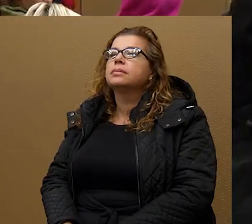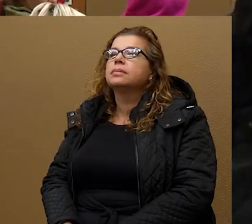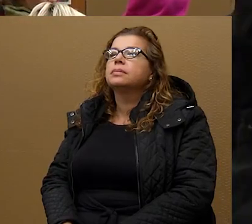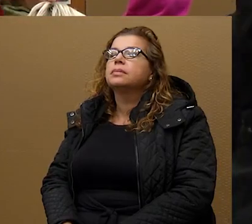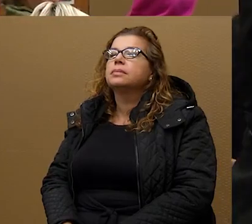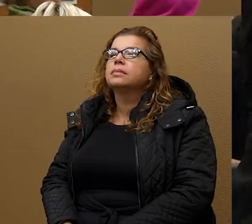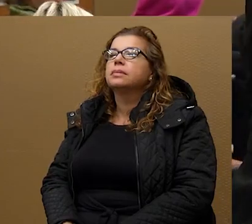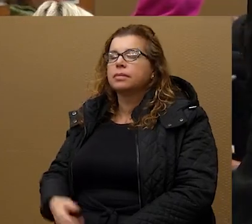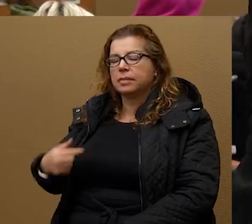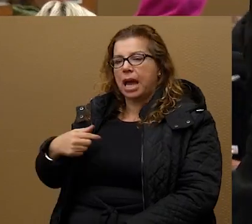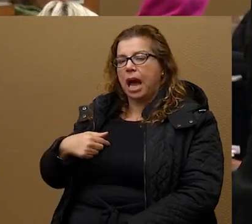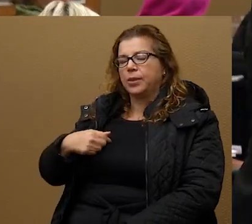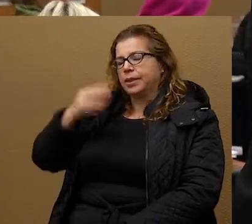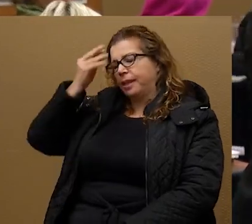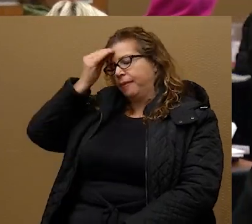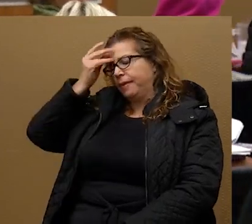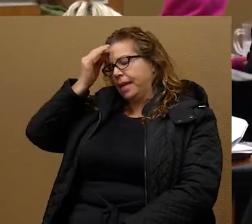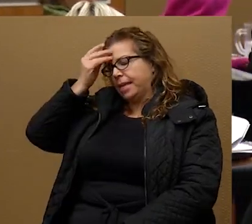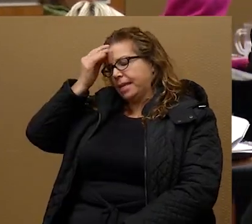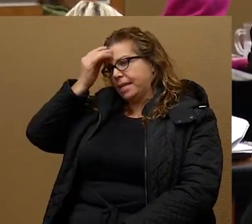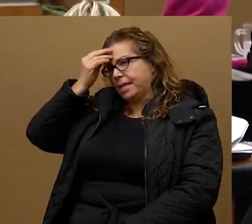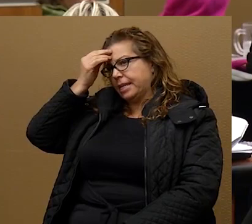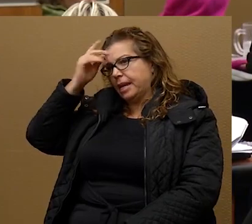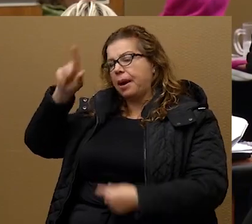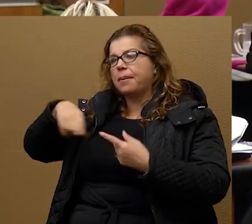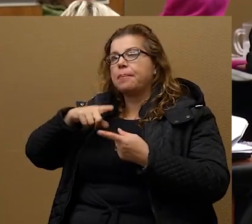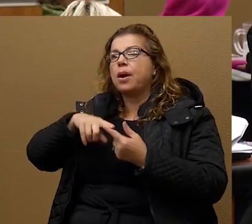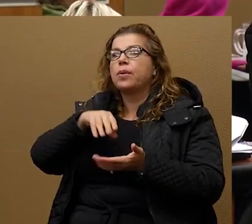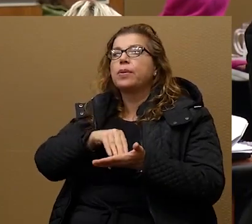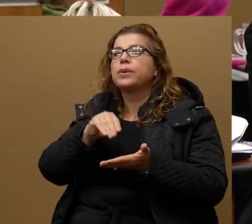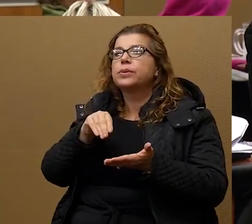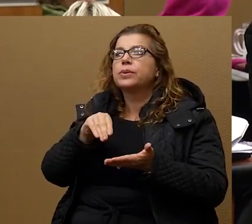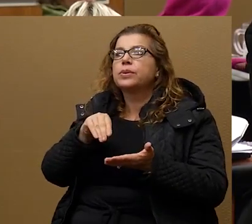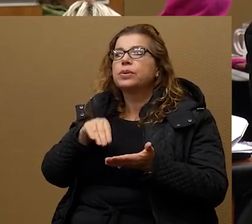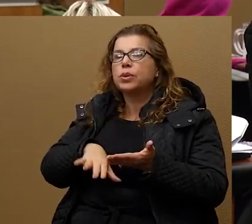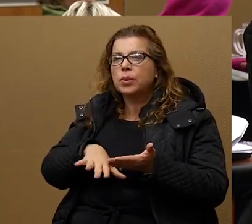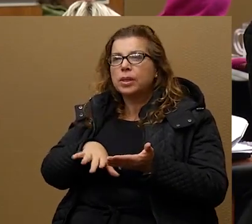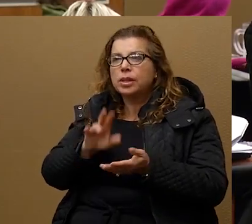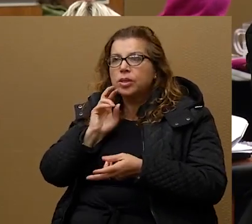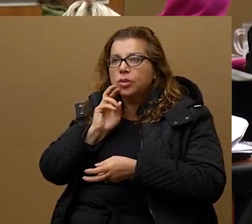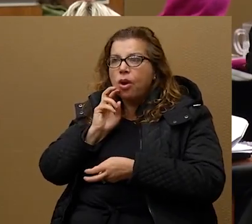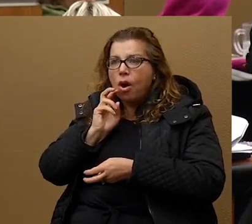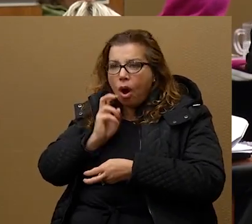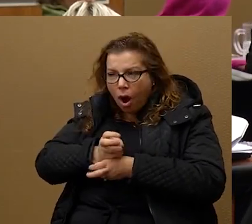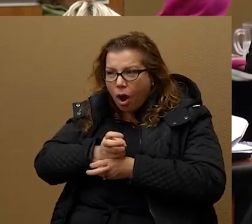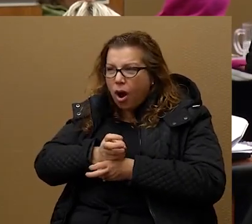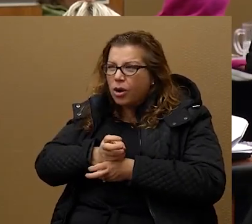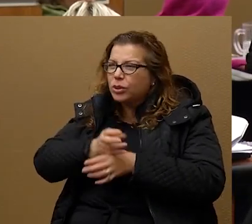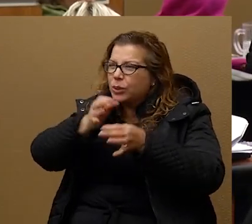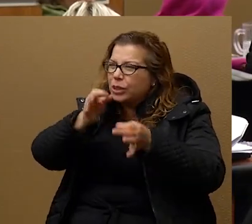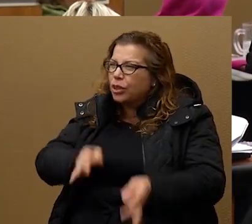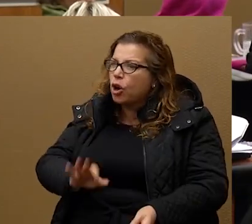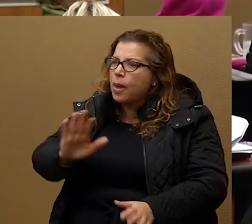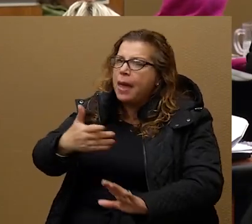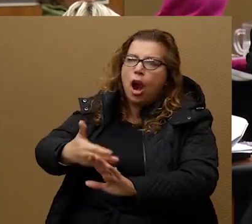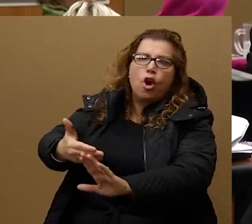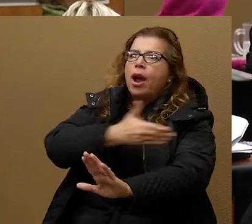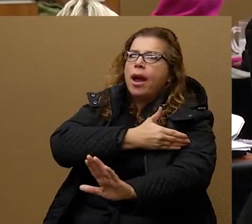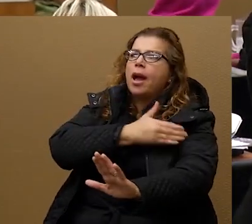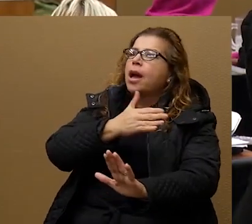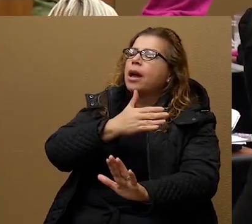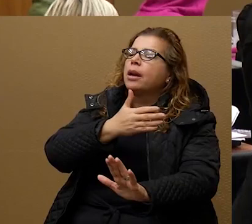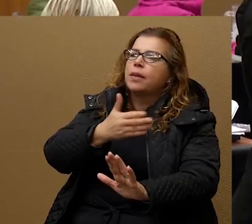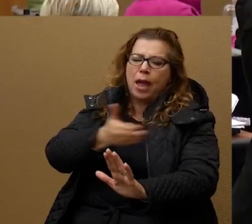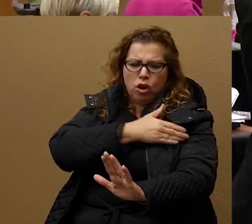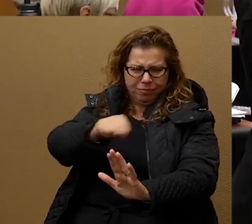was just going to say, I was thinking a little bit more about the students where it's hard to determine what the antecedent is. And I was thinking about some